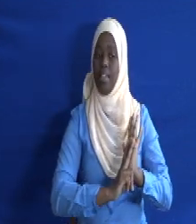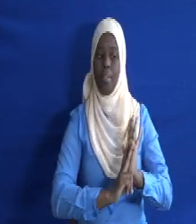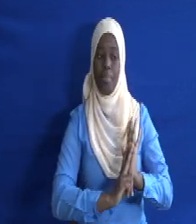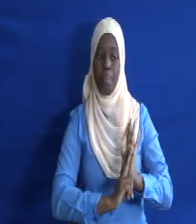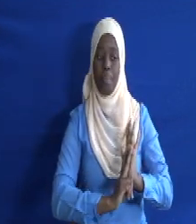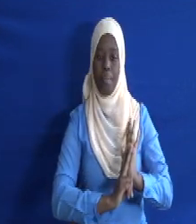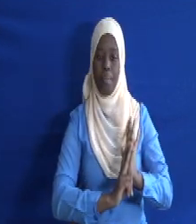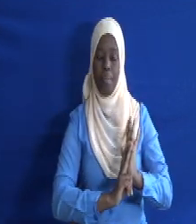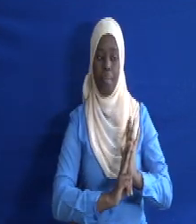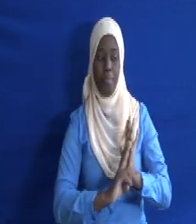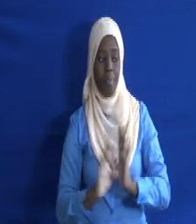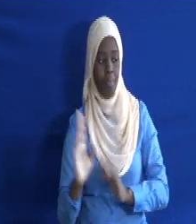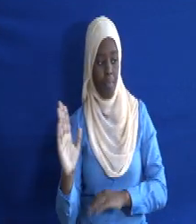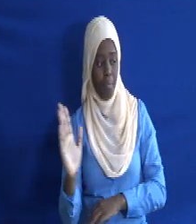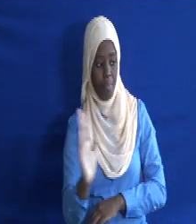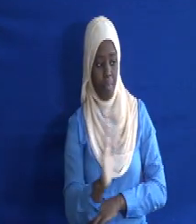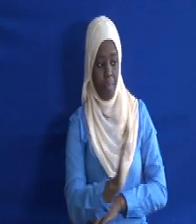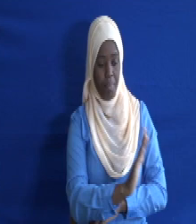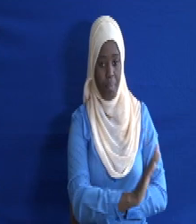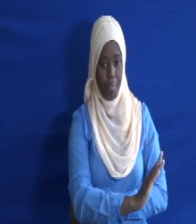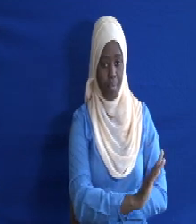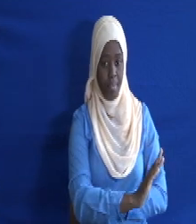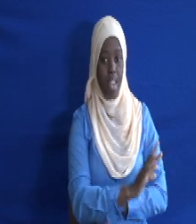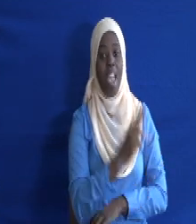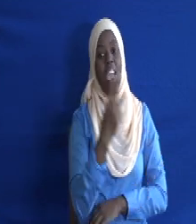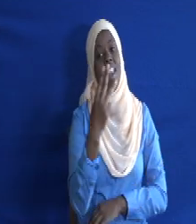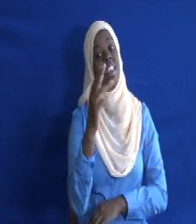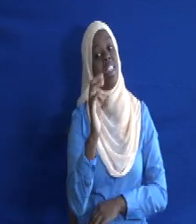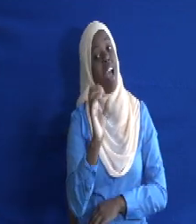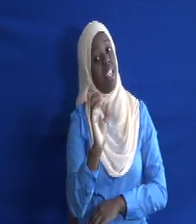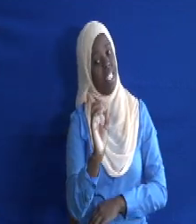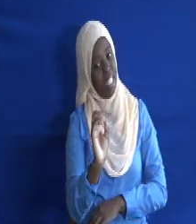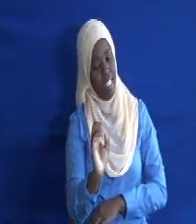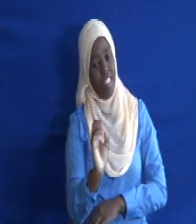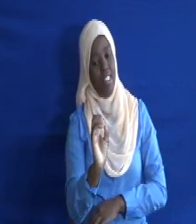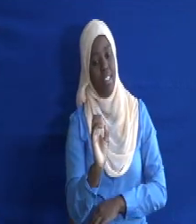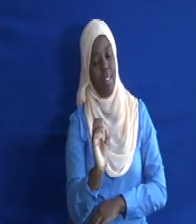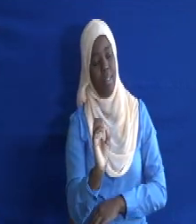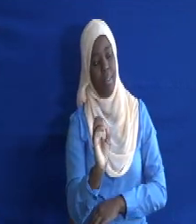And then 30.